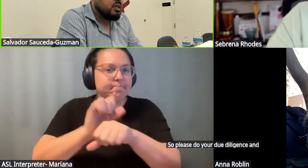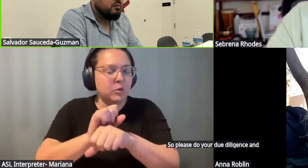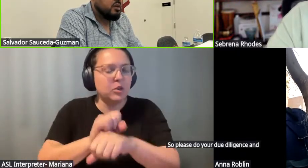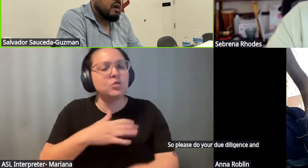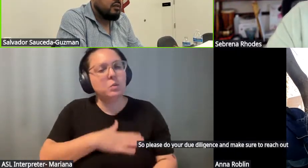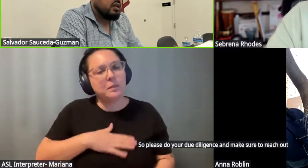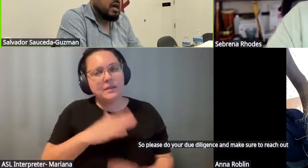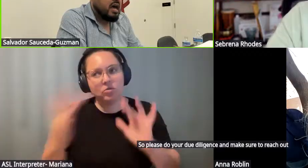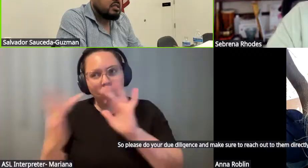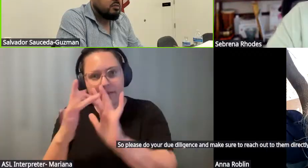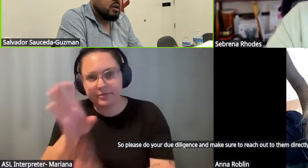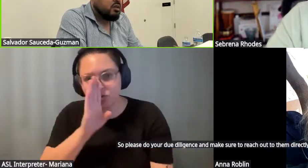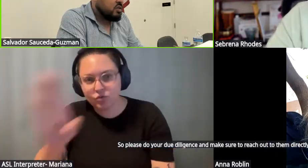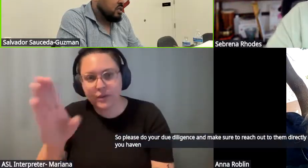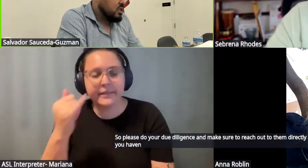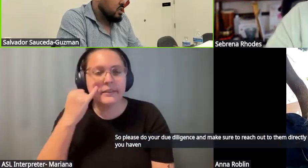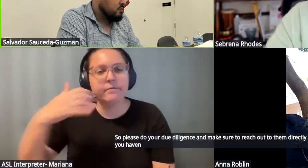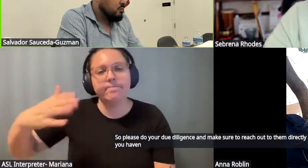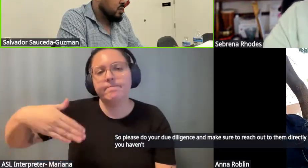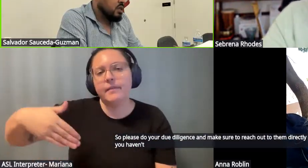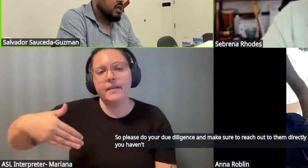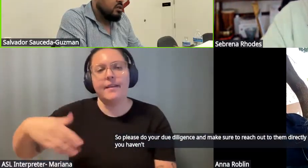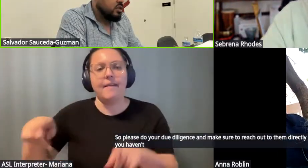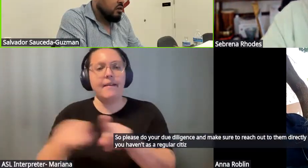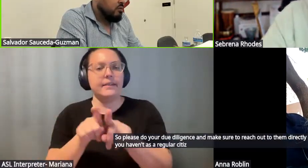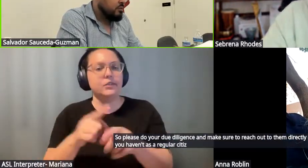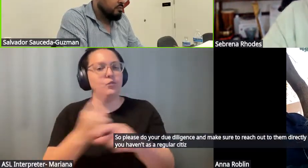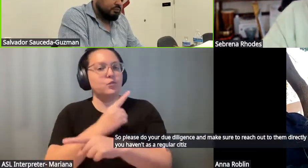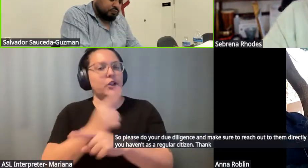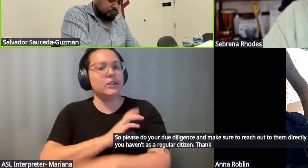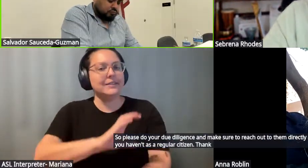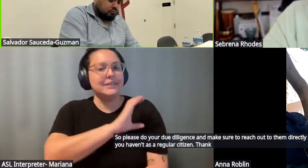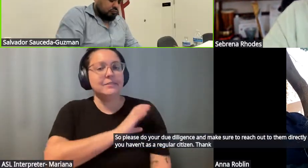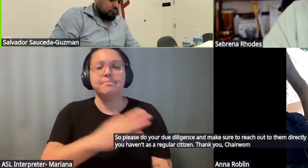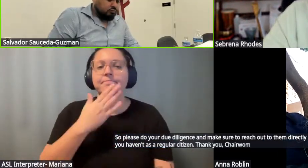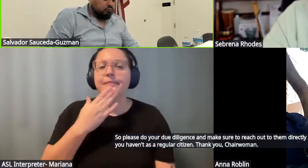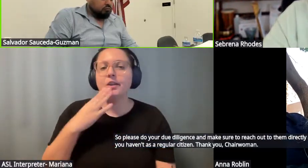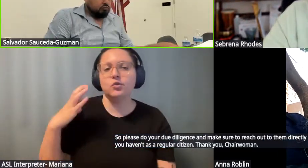to them directly if you haven't as a regular citizen. Thank you, Chairwoman.